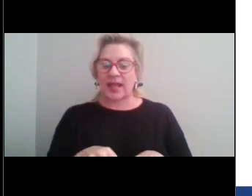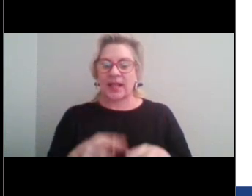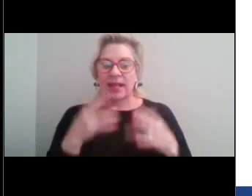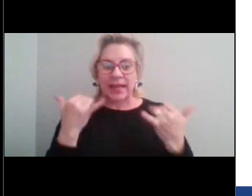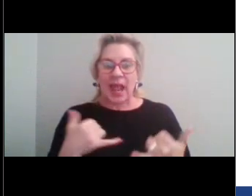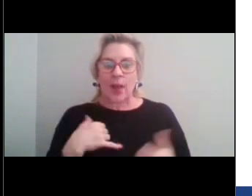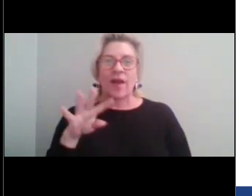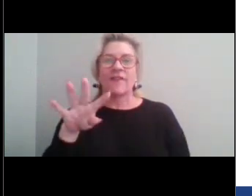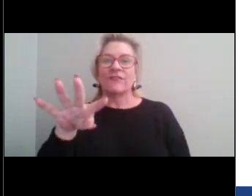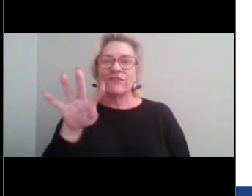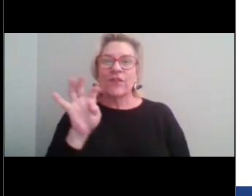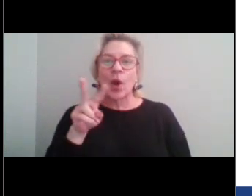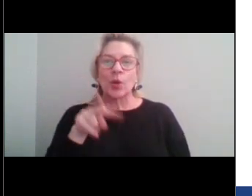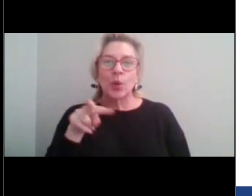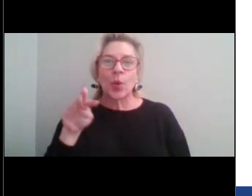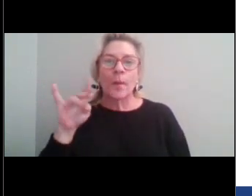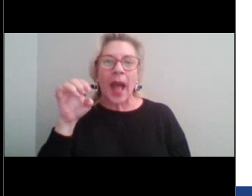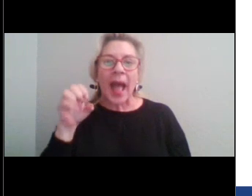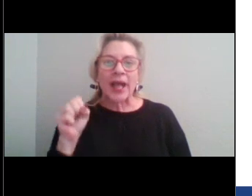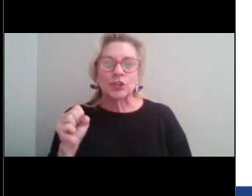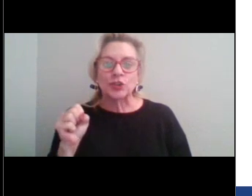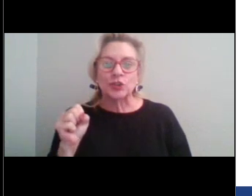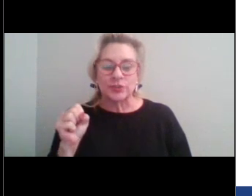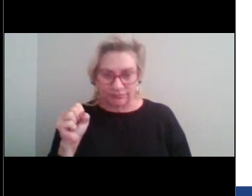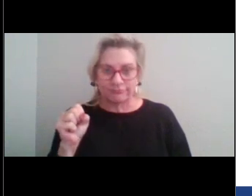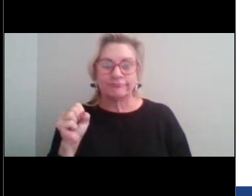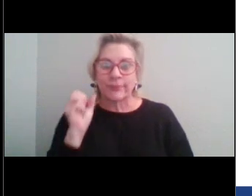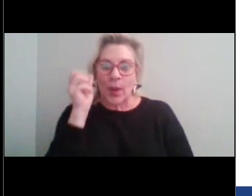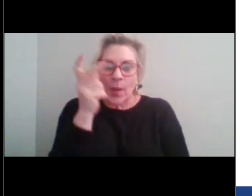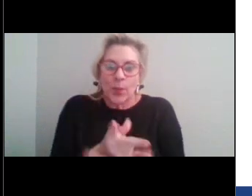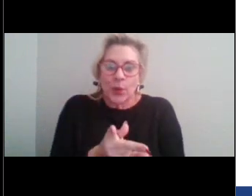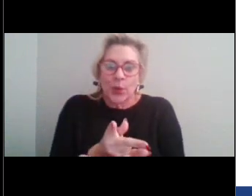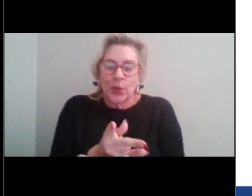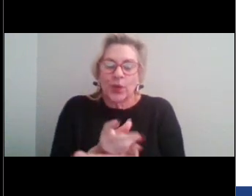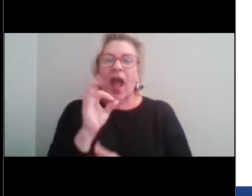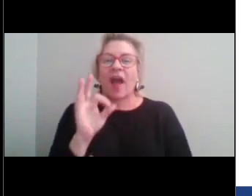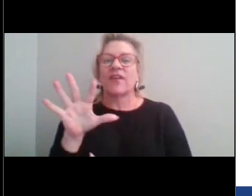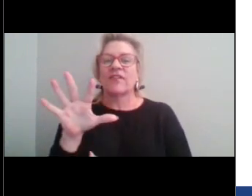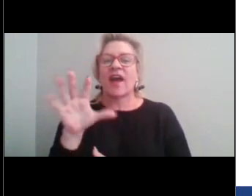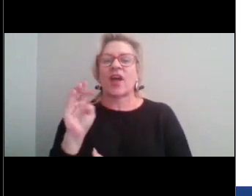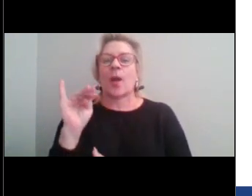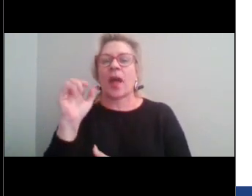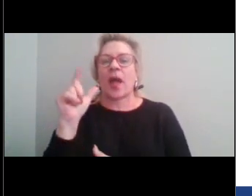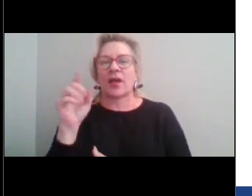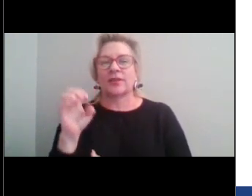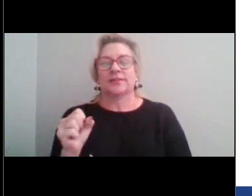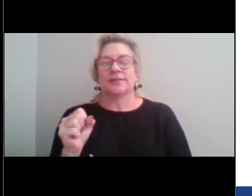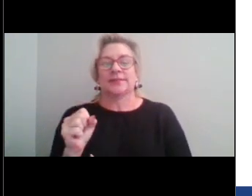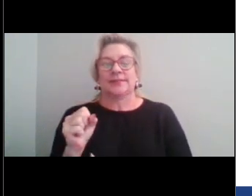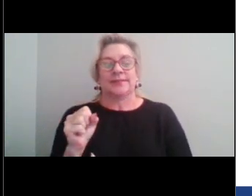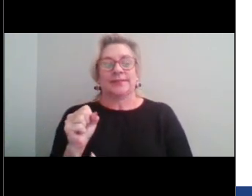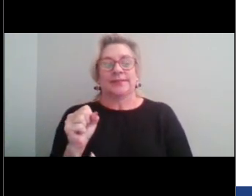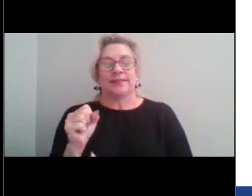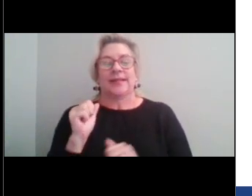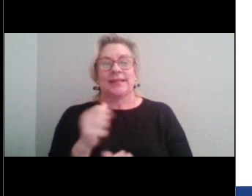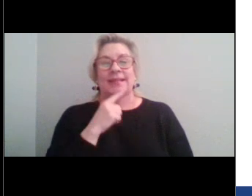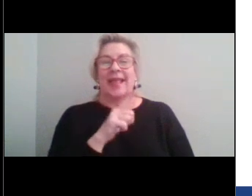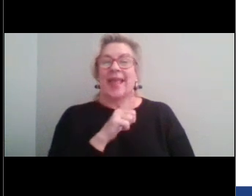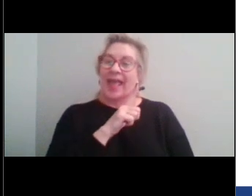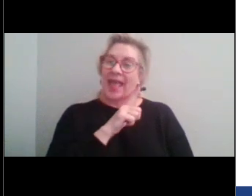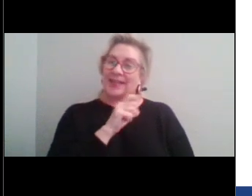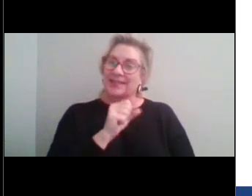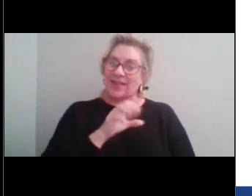have 422 miles environmentally cleared of that 500-mile segment. I can say standing here today that San Francisco to LA